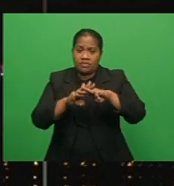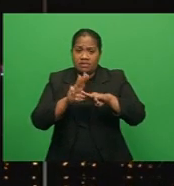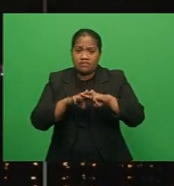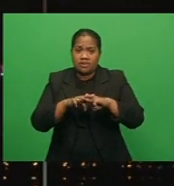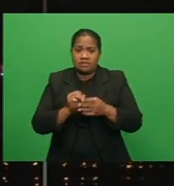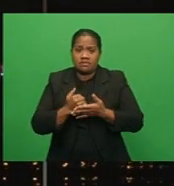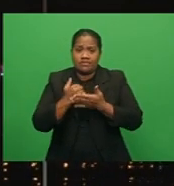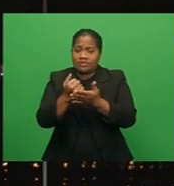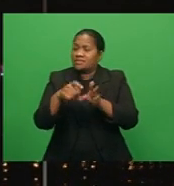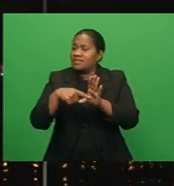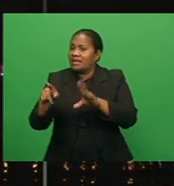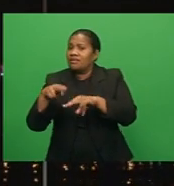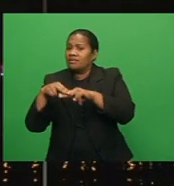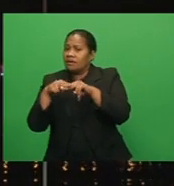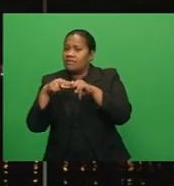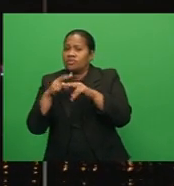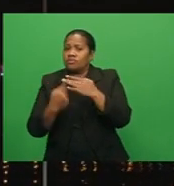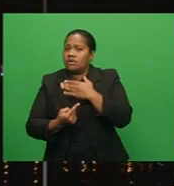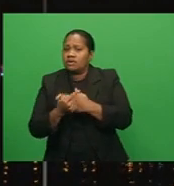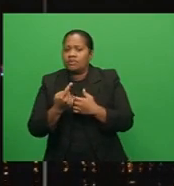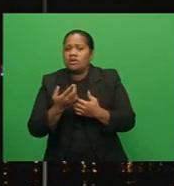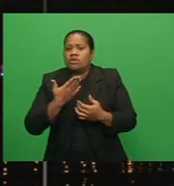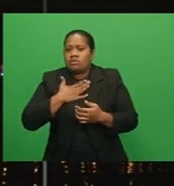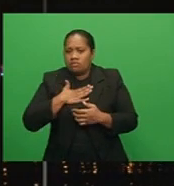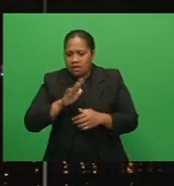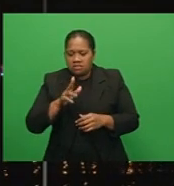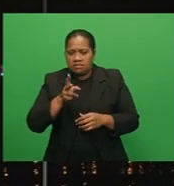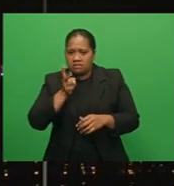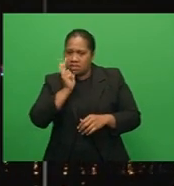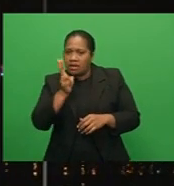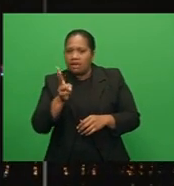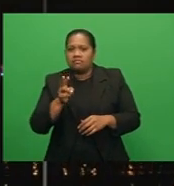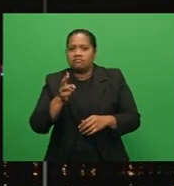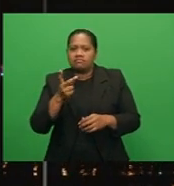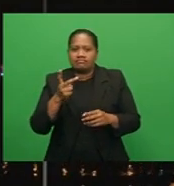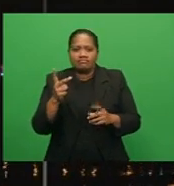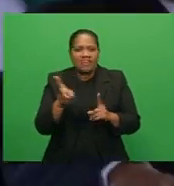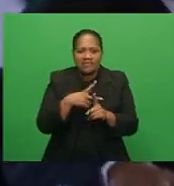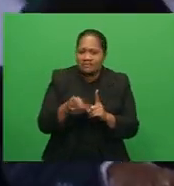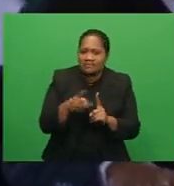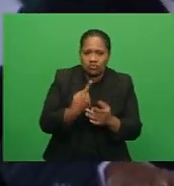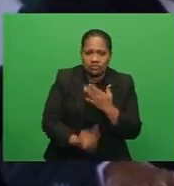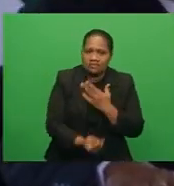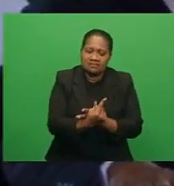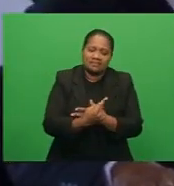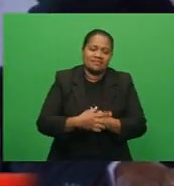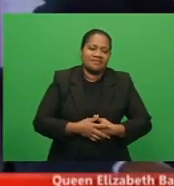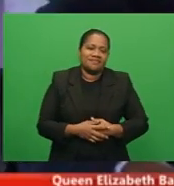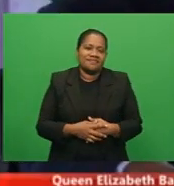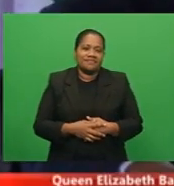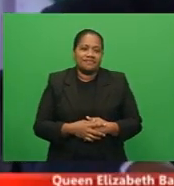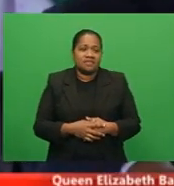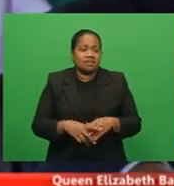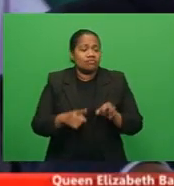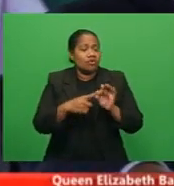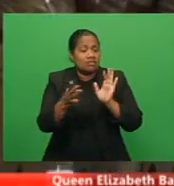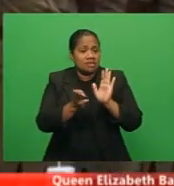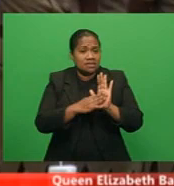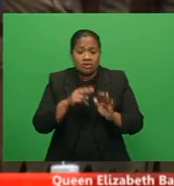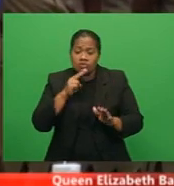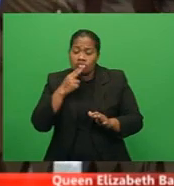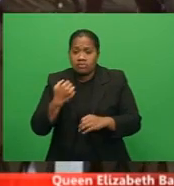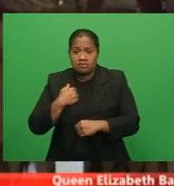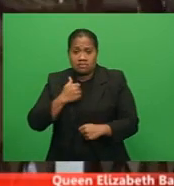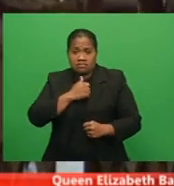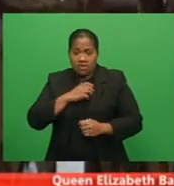are encouraging a repeat of the violence. Apanisa Wangarandovu reports. The Prime Minister told the disciplinary force that